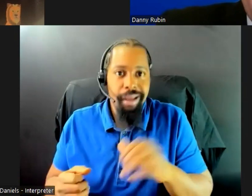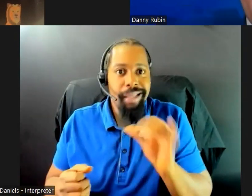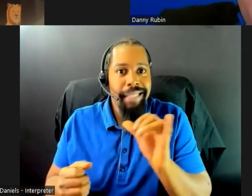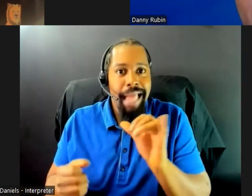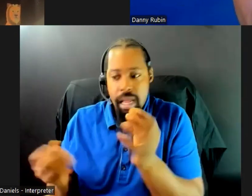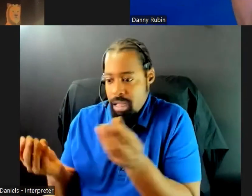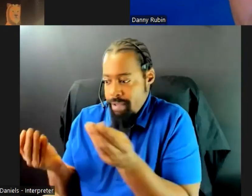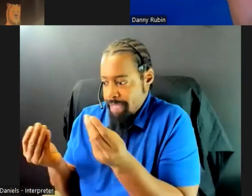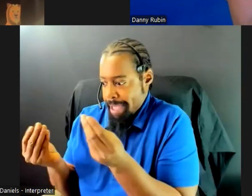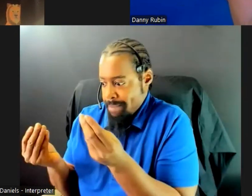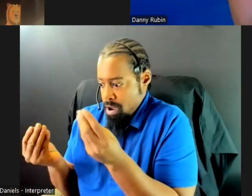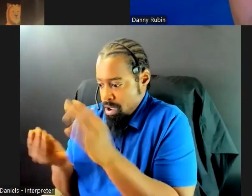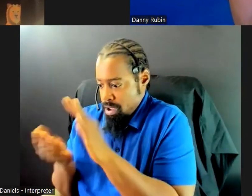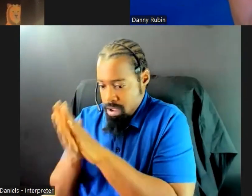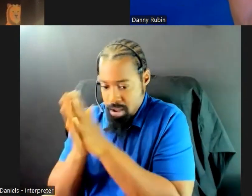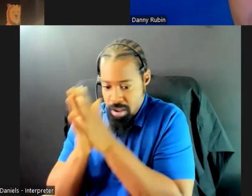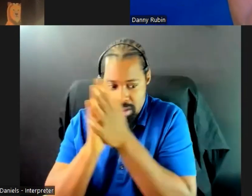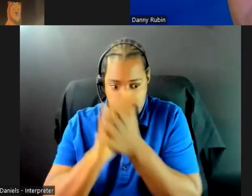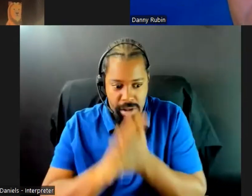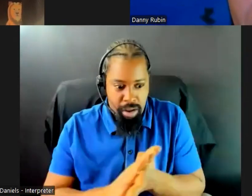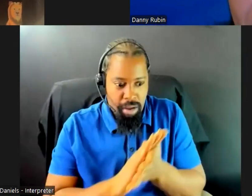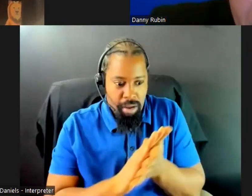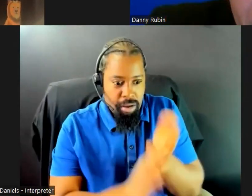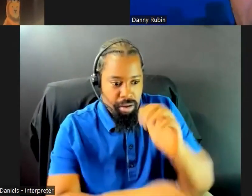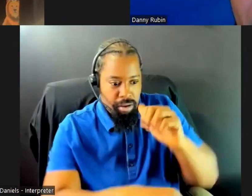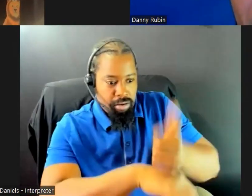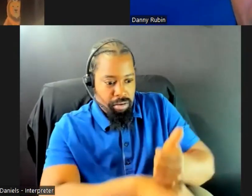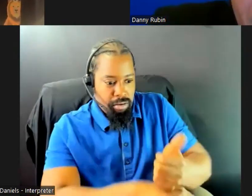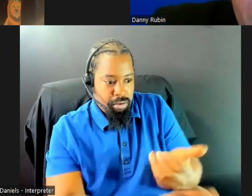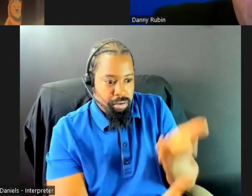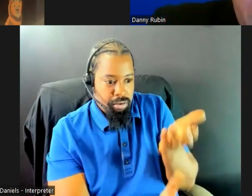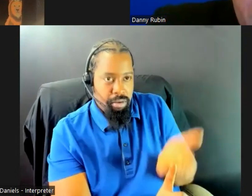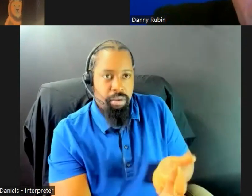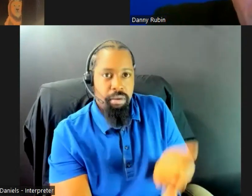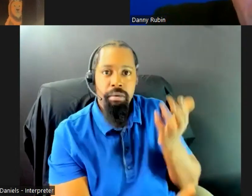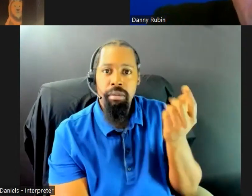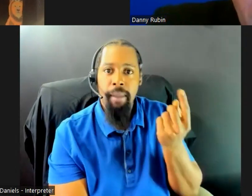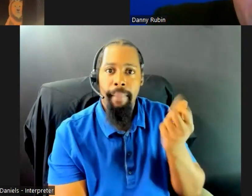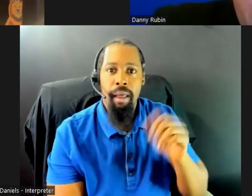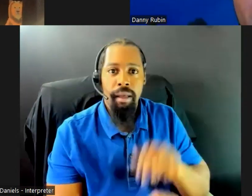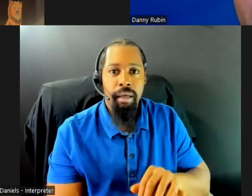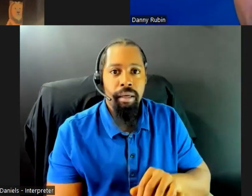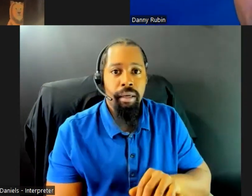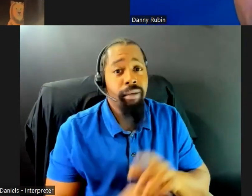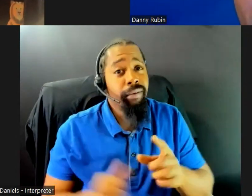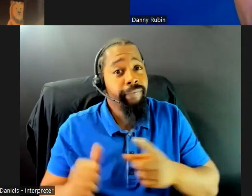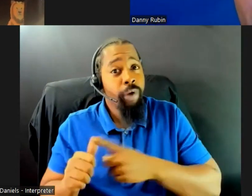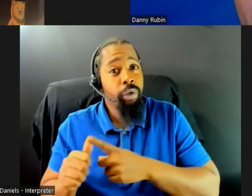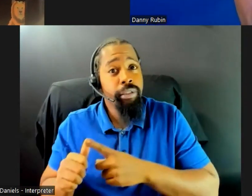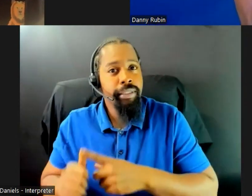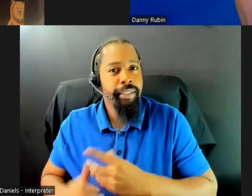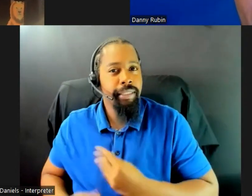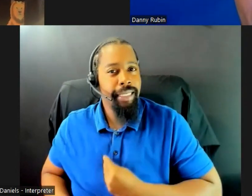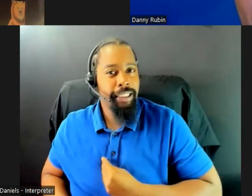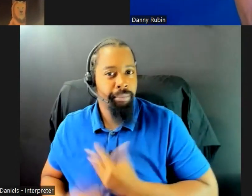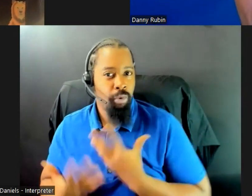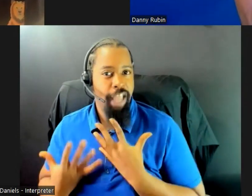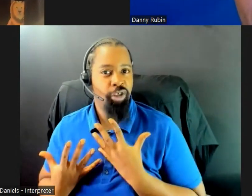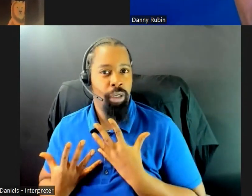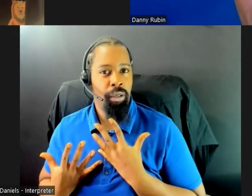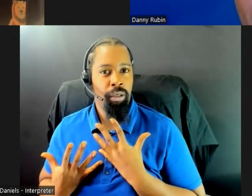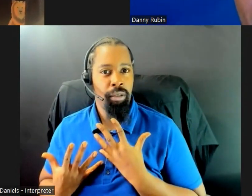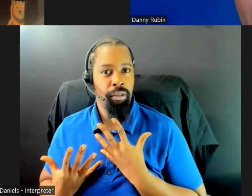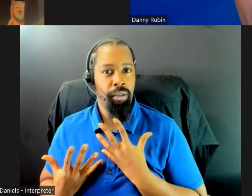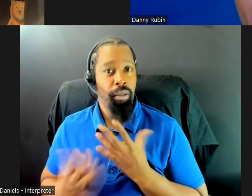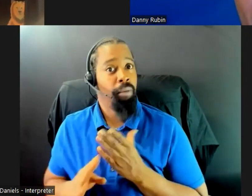it always starts with an inspiration. Even before I sit down and I sketch